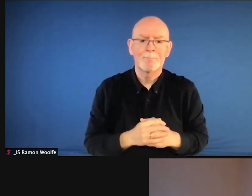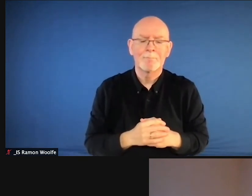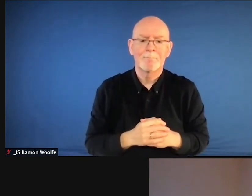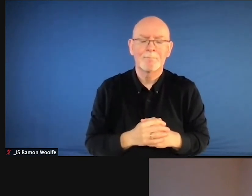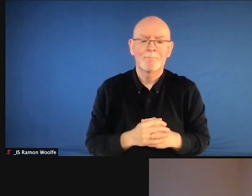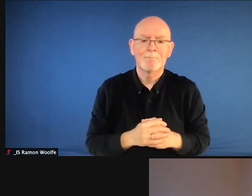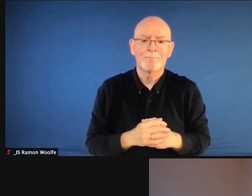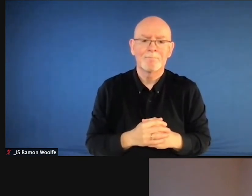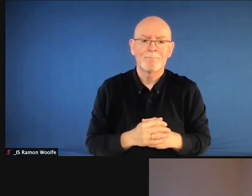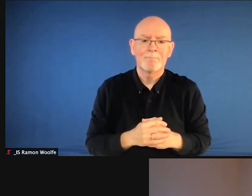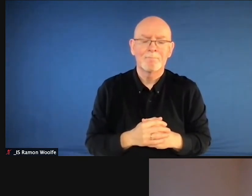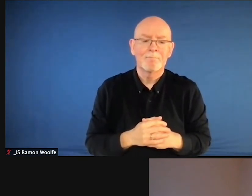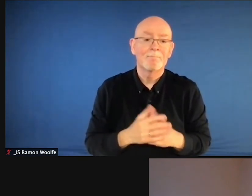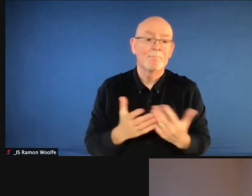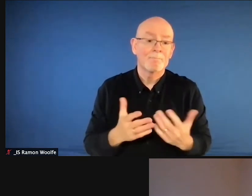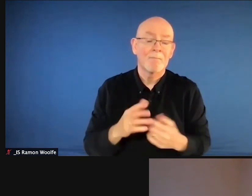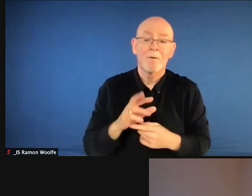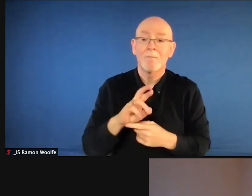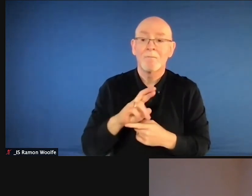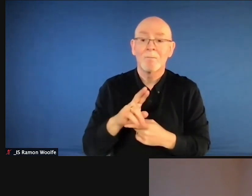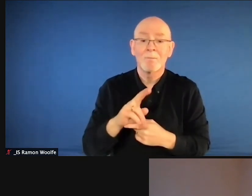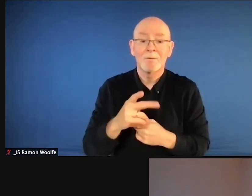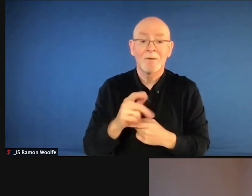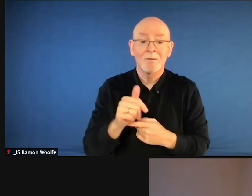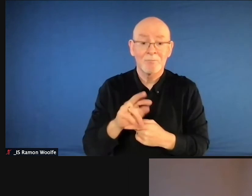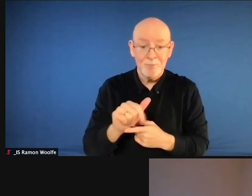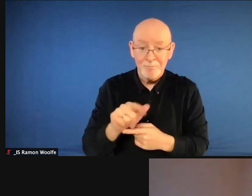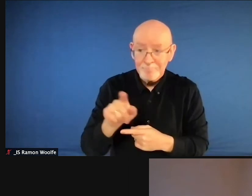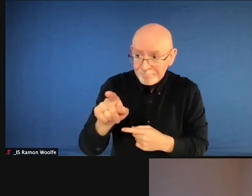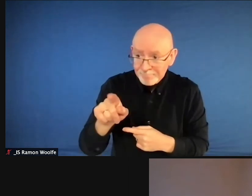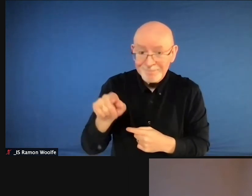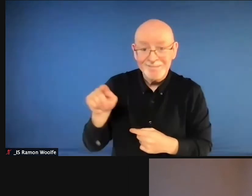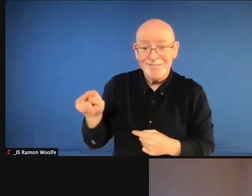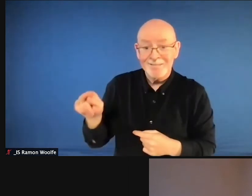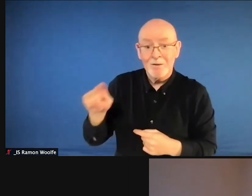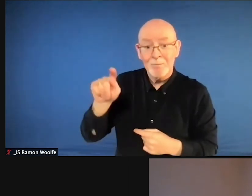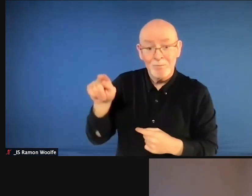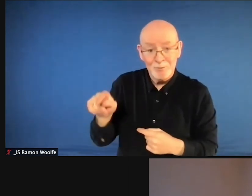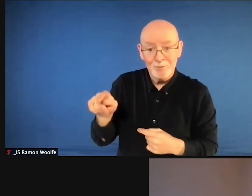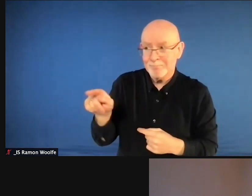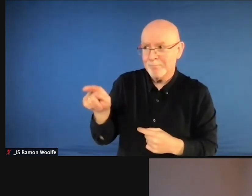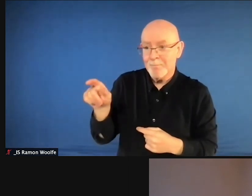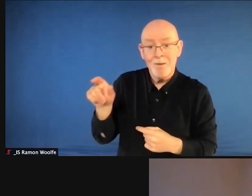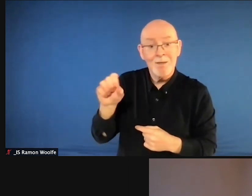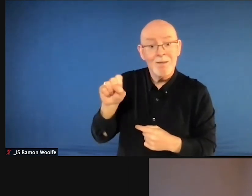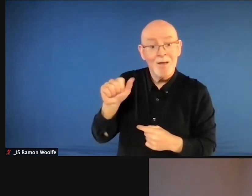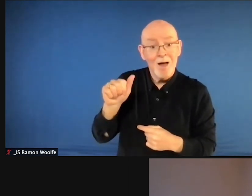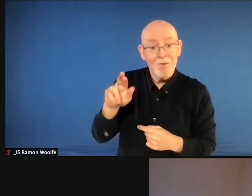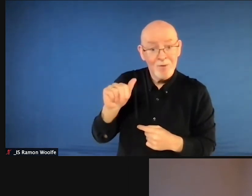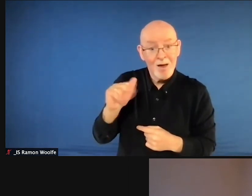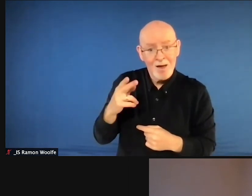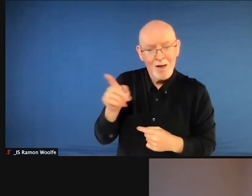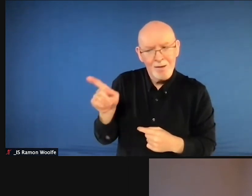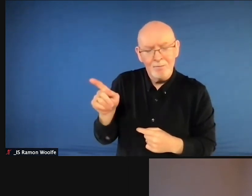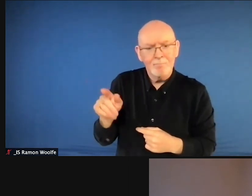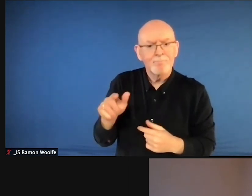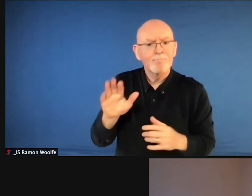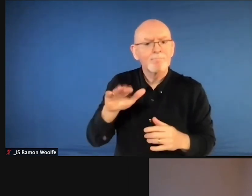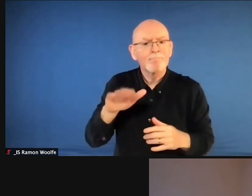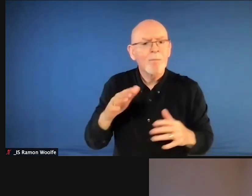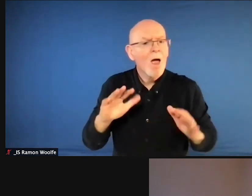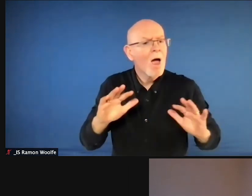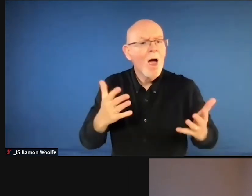from Sarah is as follows. How do we manage the balance between protection, on the one hand, versus